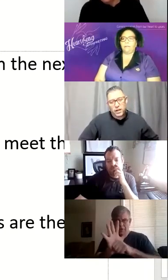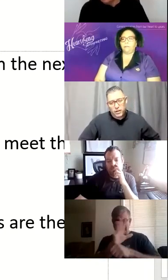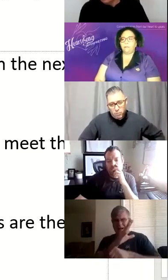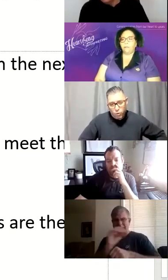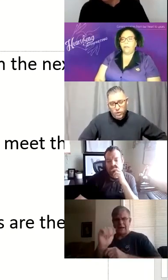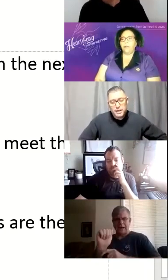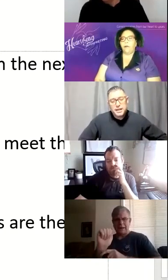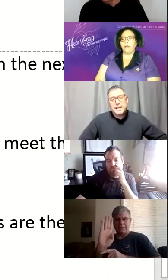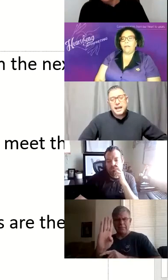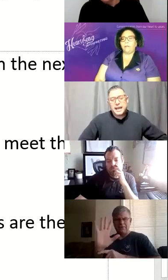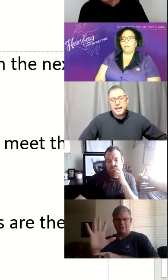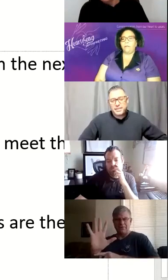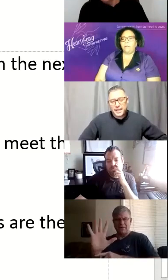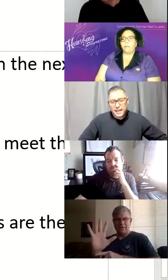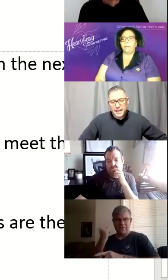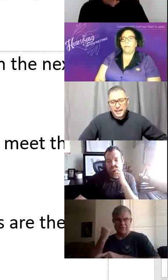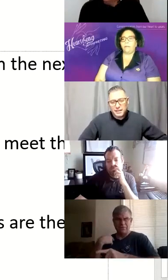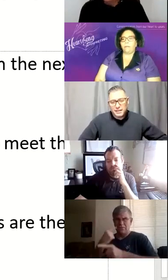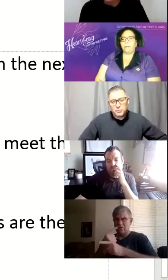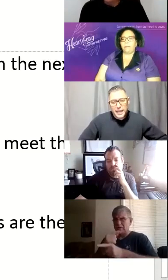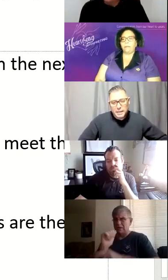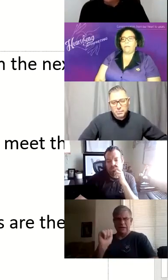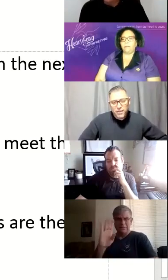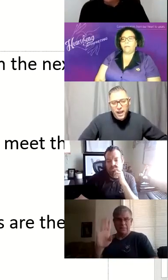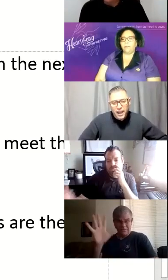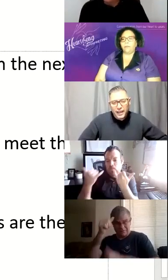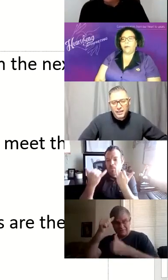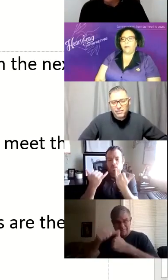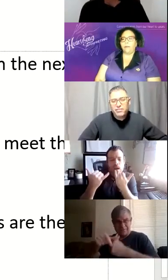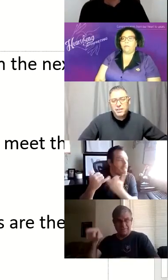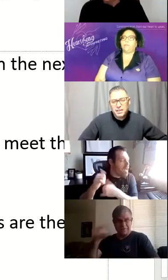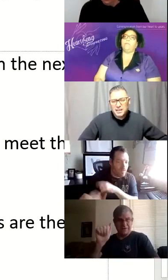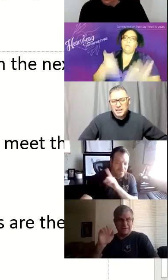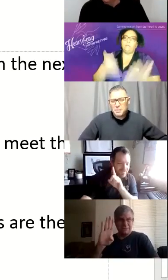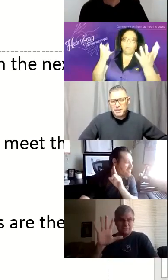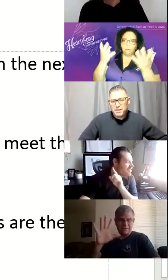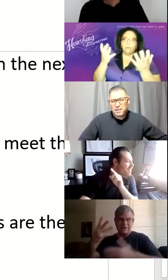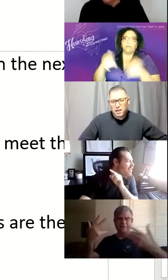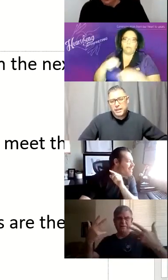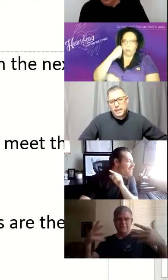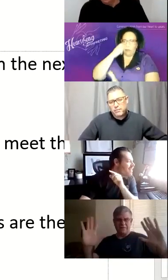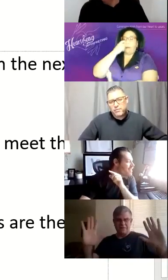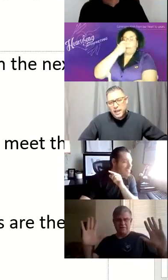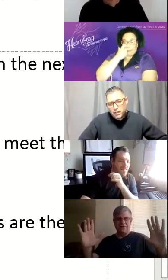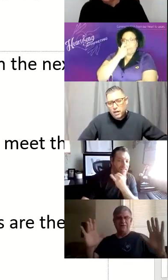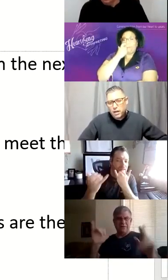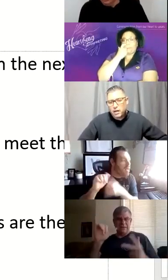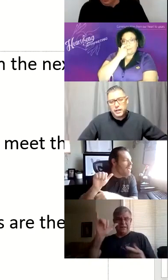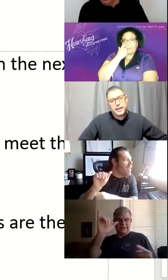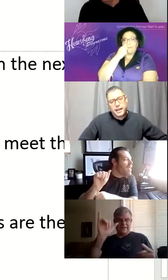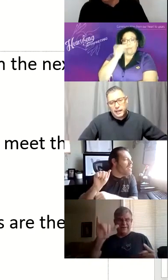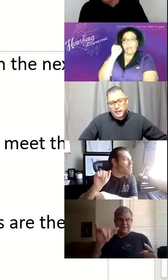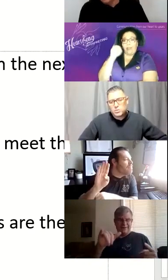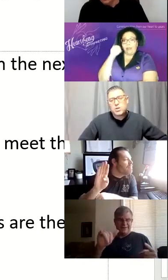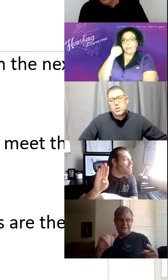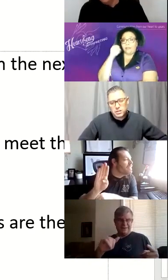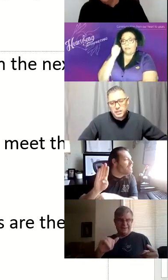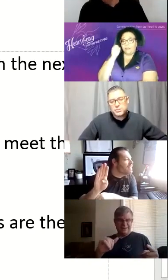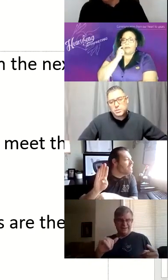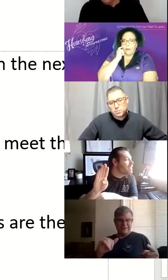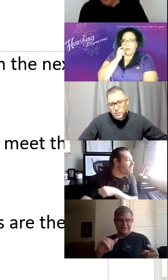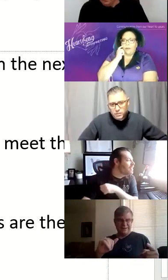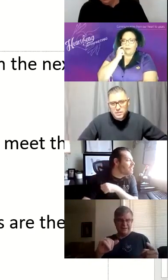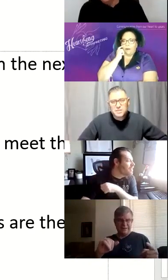wasn't there anymore. And then with AB5, remember that law, the AB5 law, again, Yes. it was hard